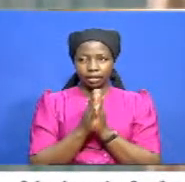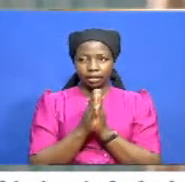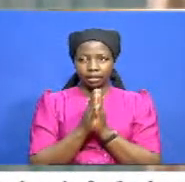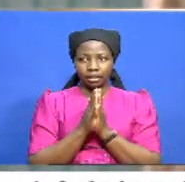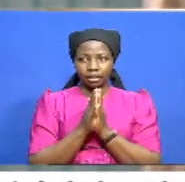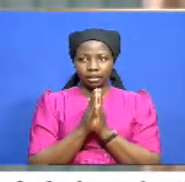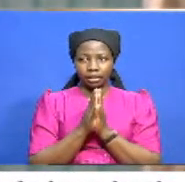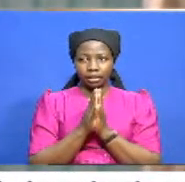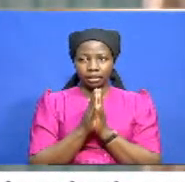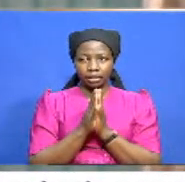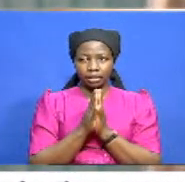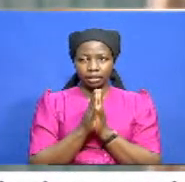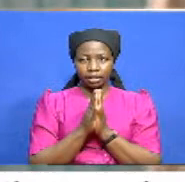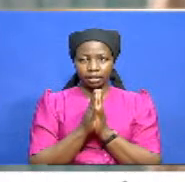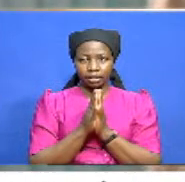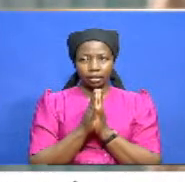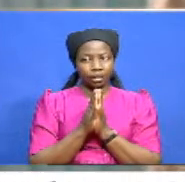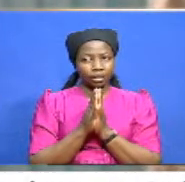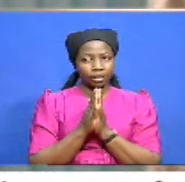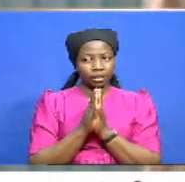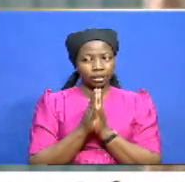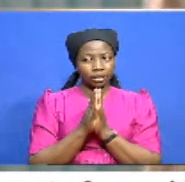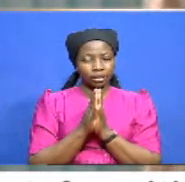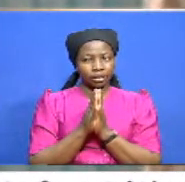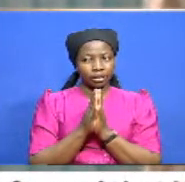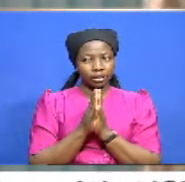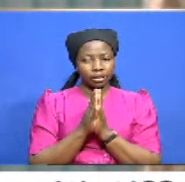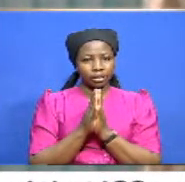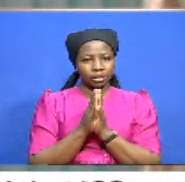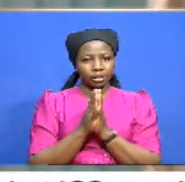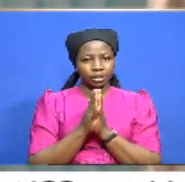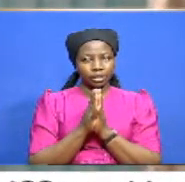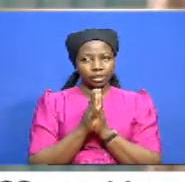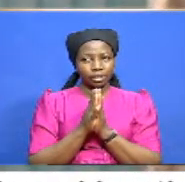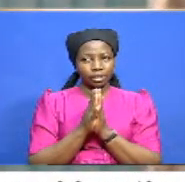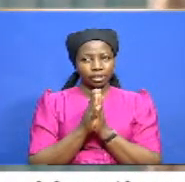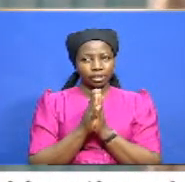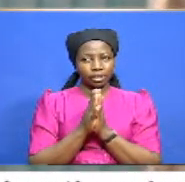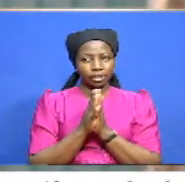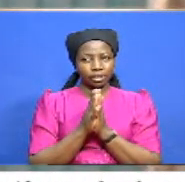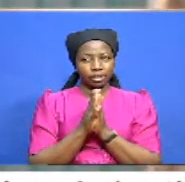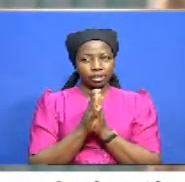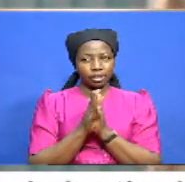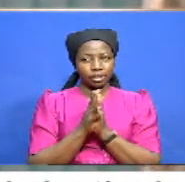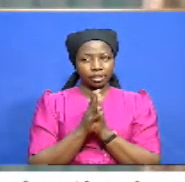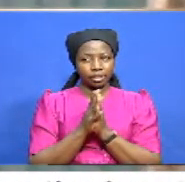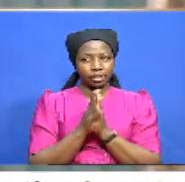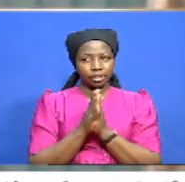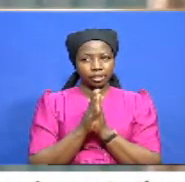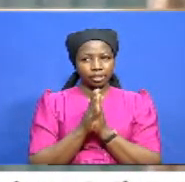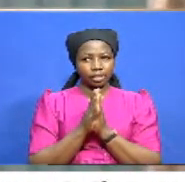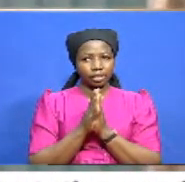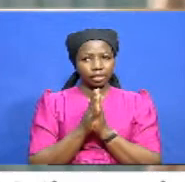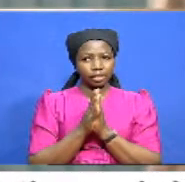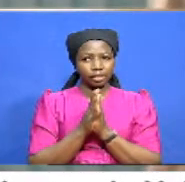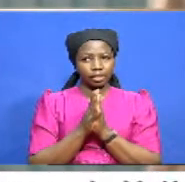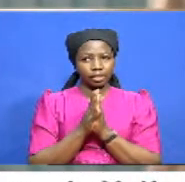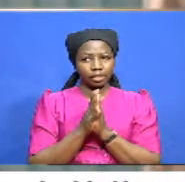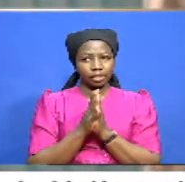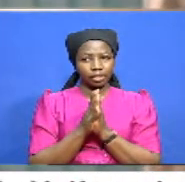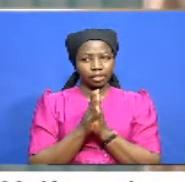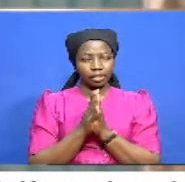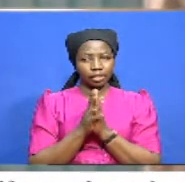you grant us the records that you to also apply some of these proceedings. Should we be guided or should we provide a copy in the next